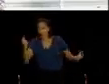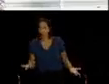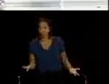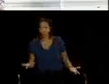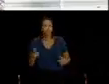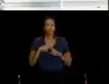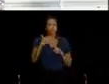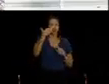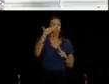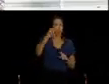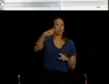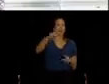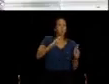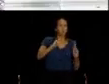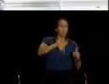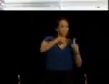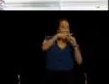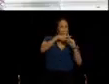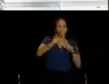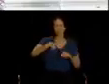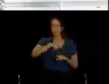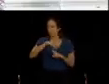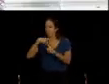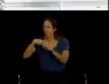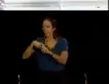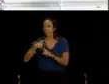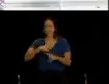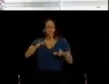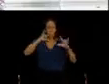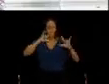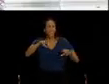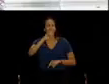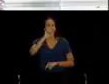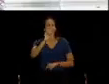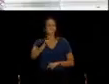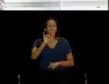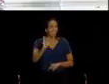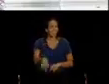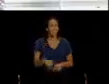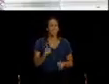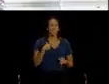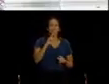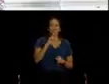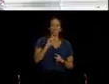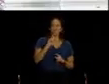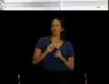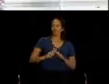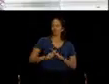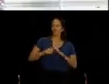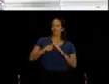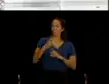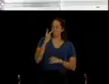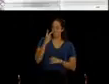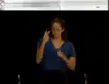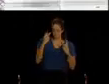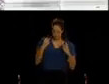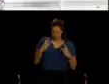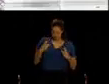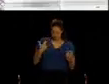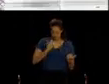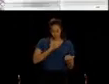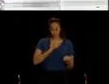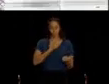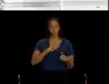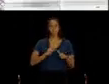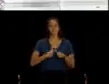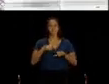positive, which we love. And I started to really see myself, I feel like, for the first time. I let